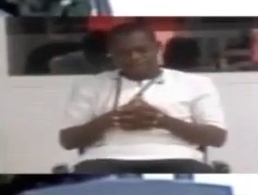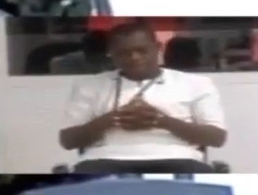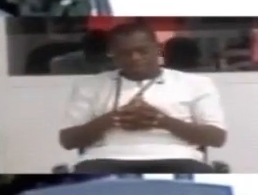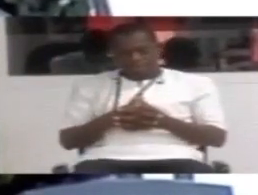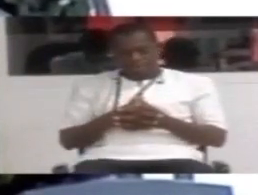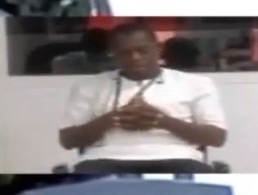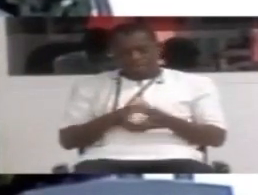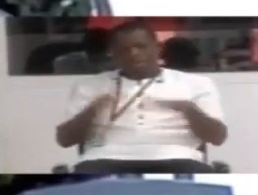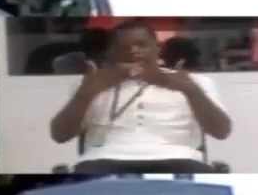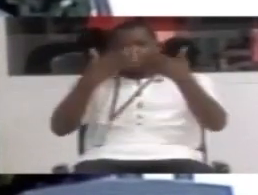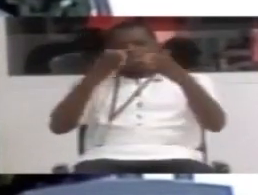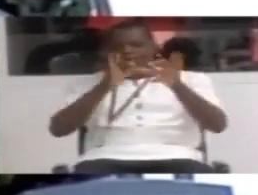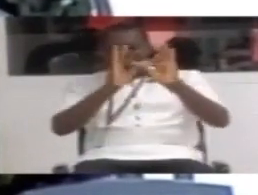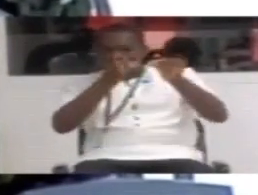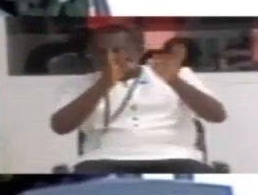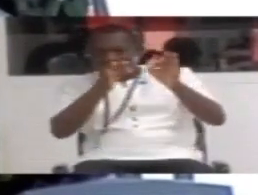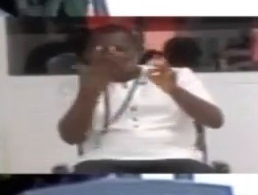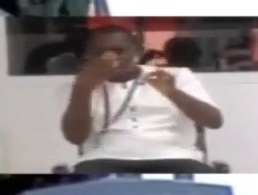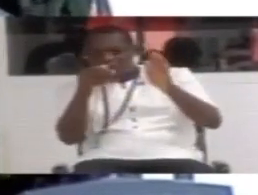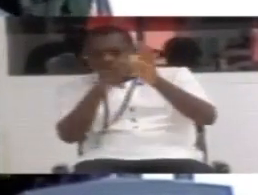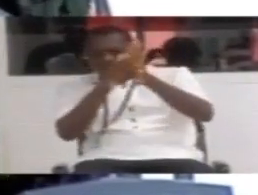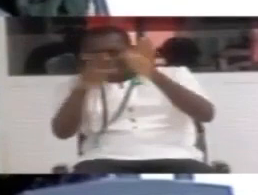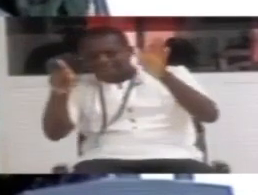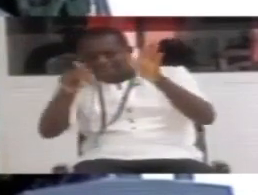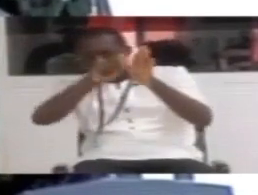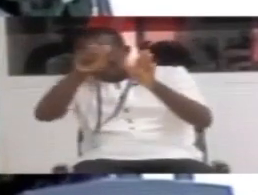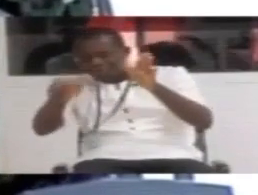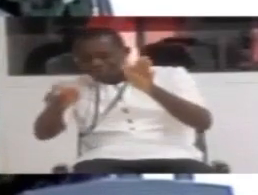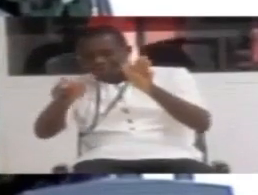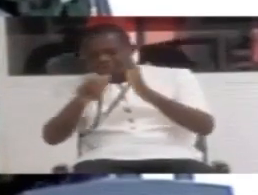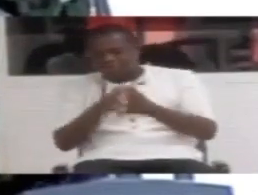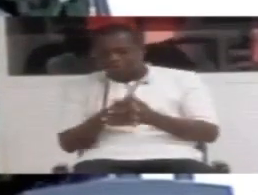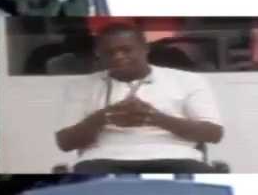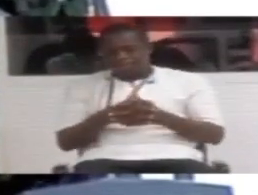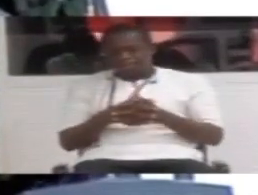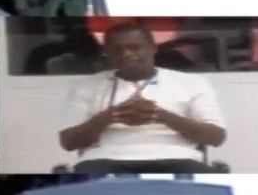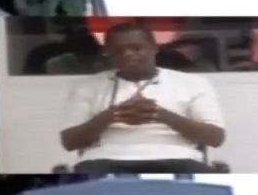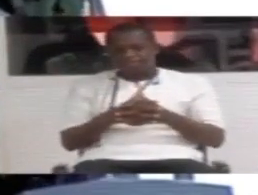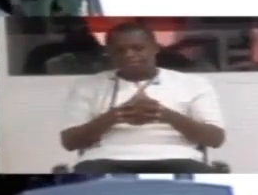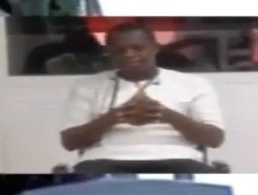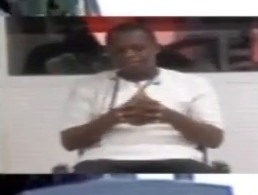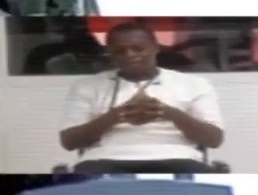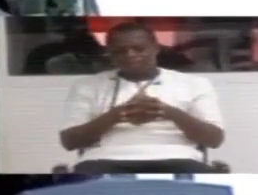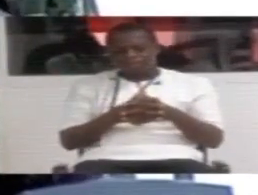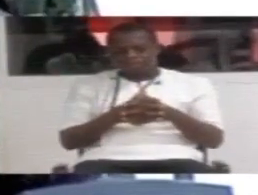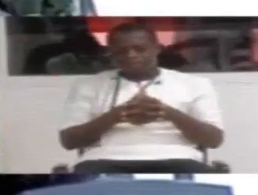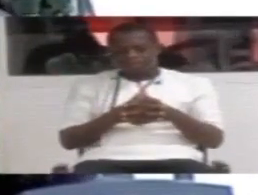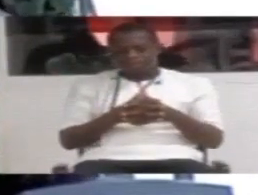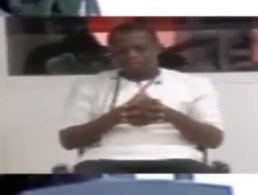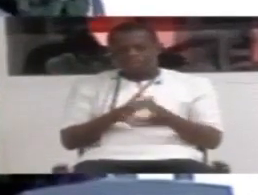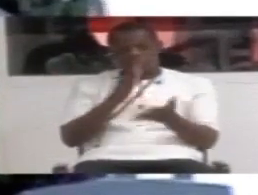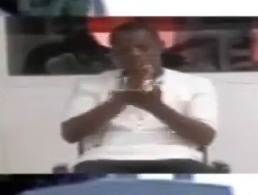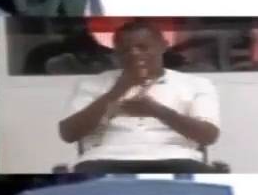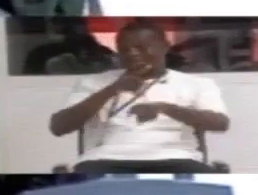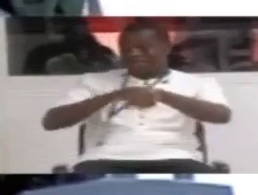I don't know him. Give us a description of the person. Mun nga ñoo wax waji naka la mel? Mbir mi nak guddi